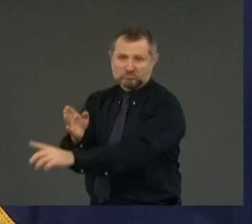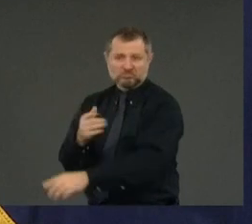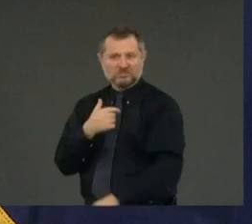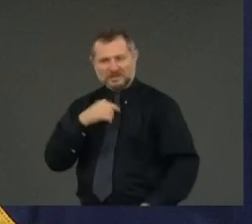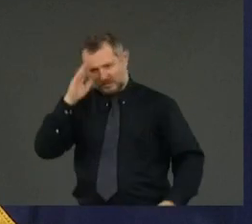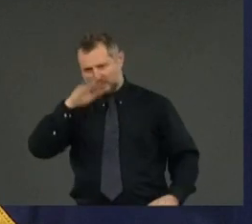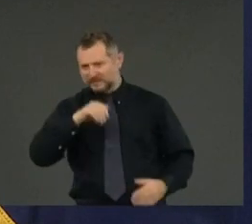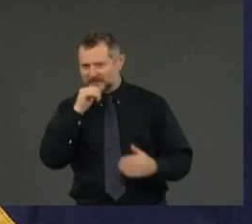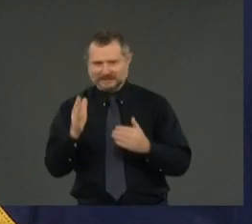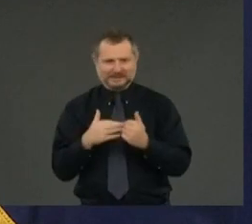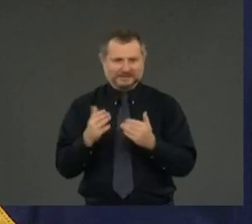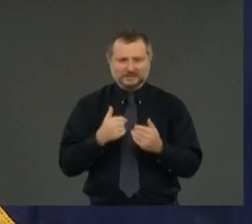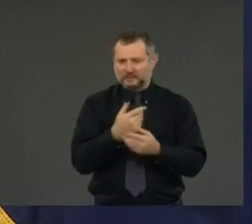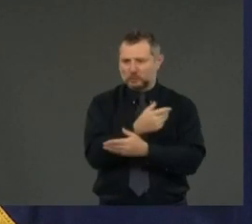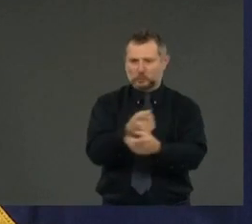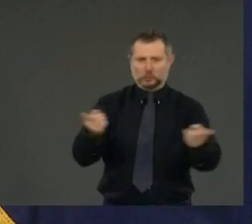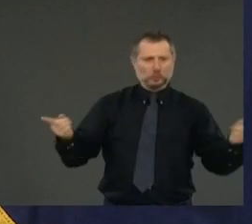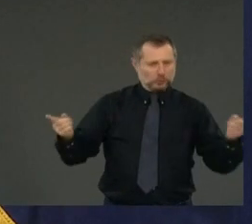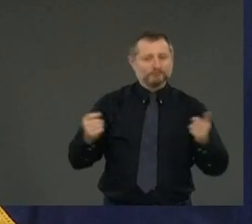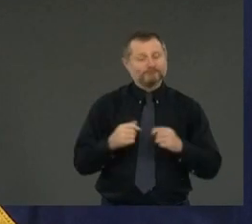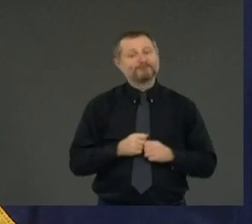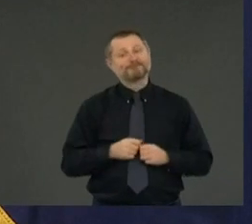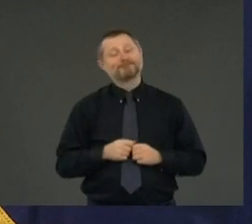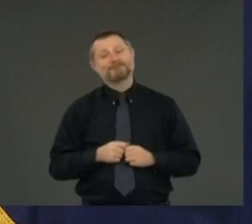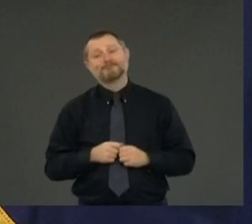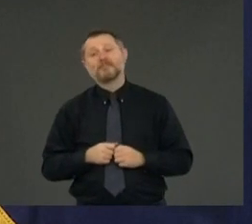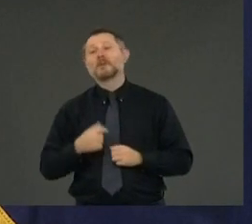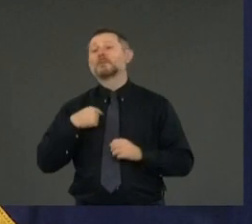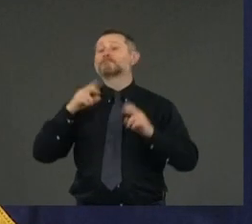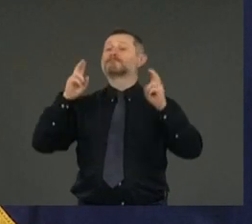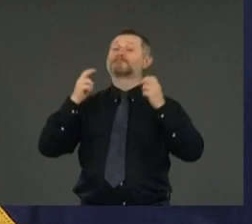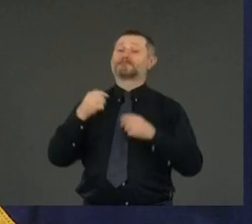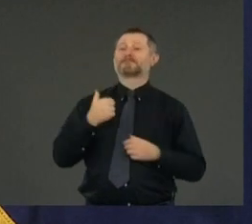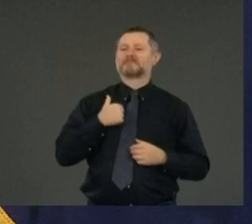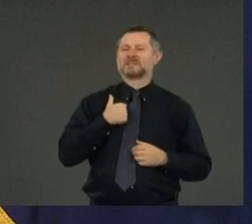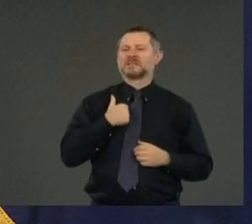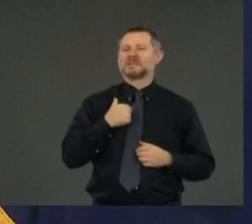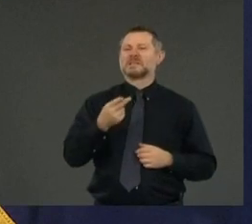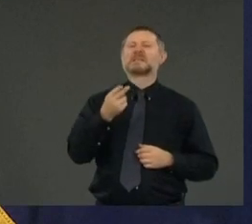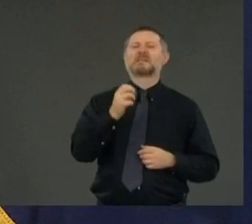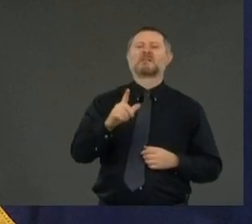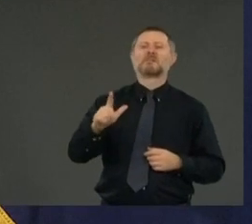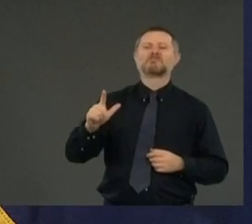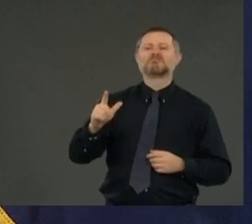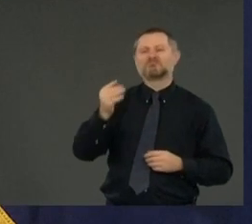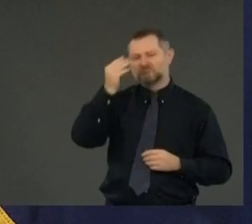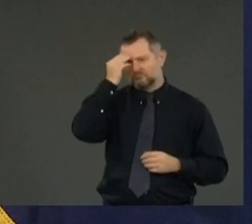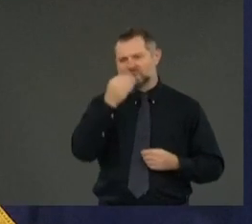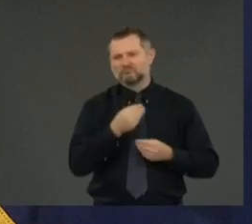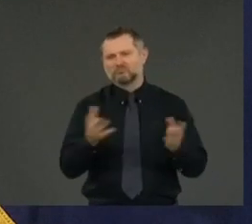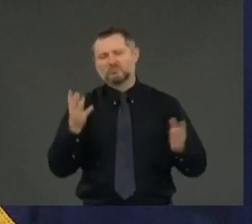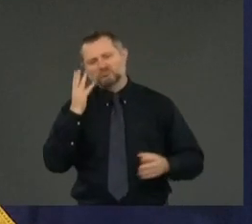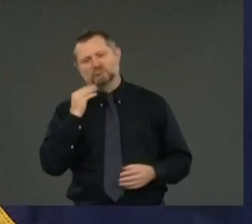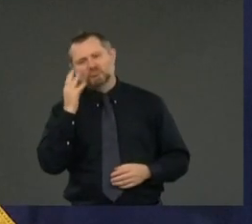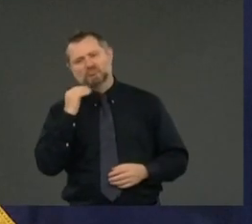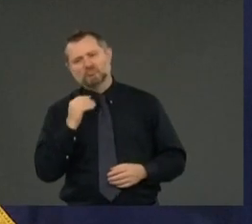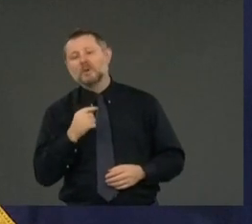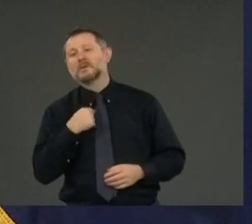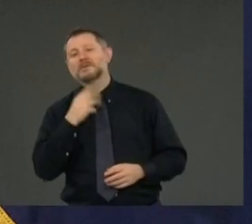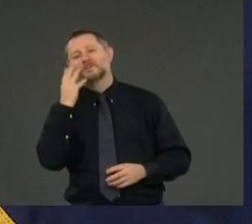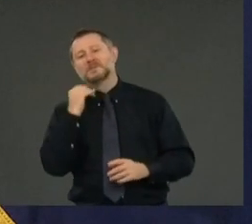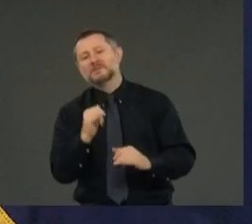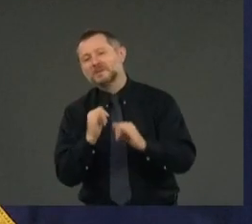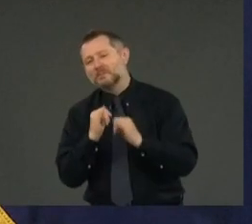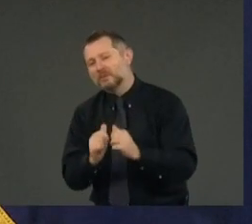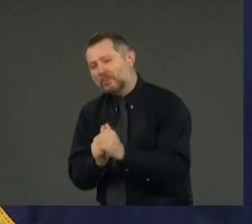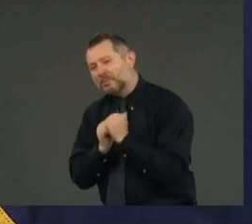you because it was hell for me, and we all lived it together. So you